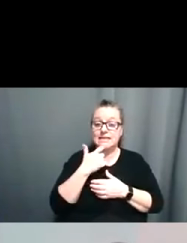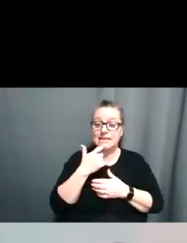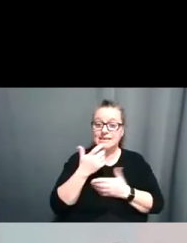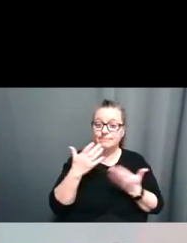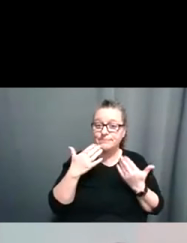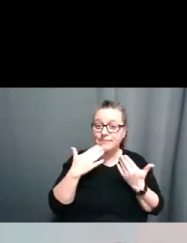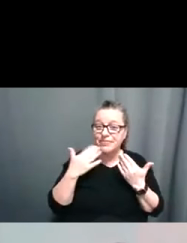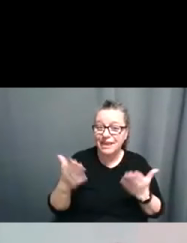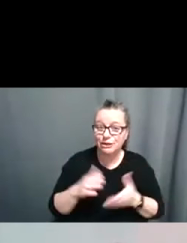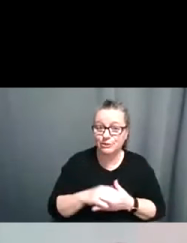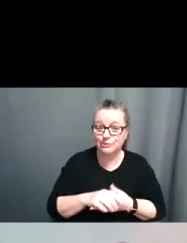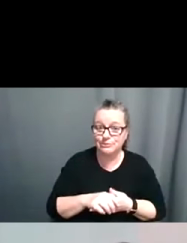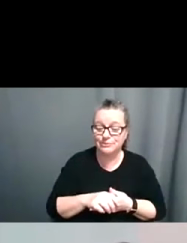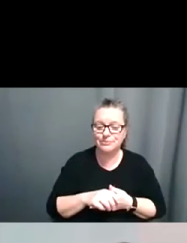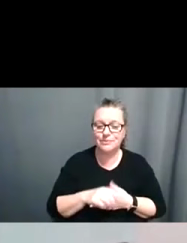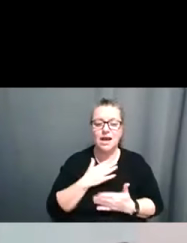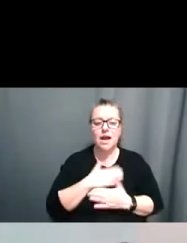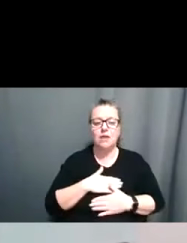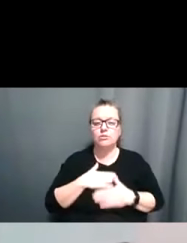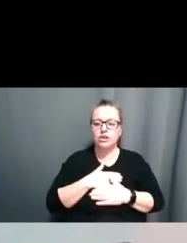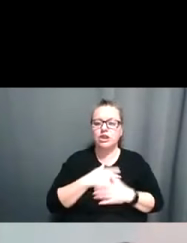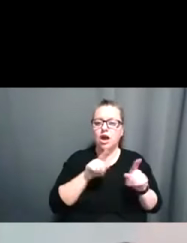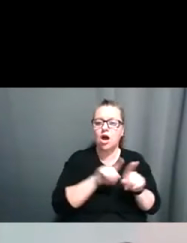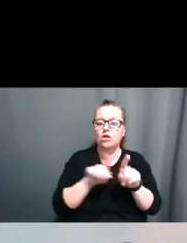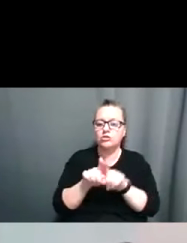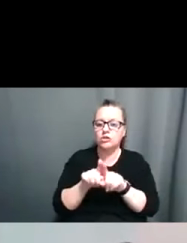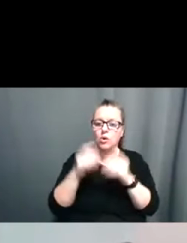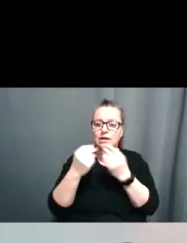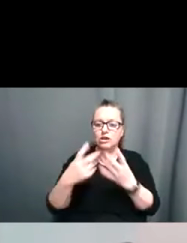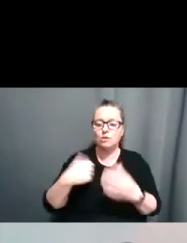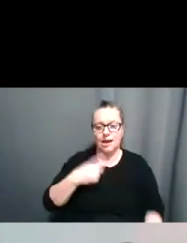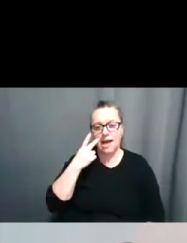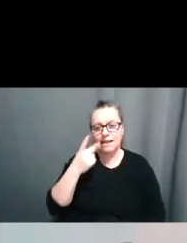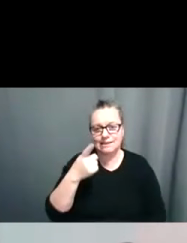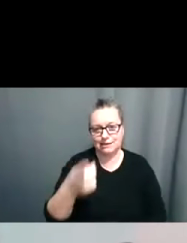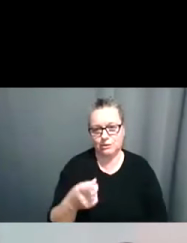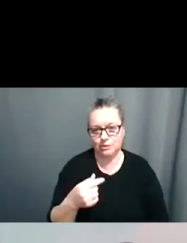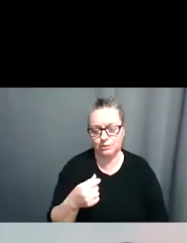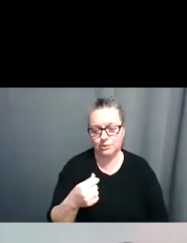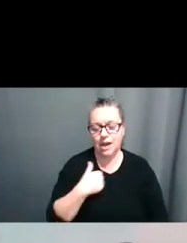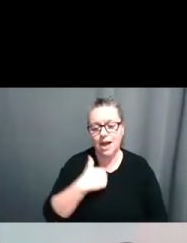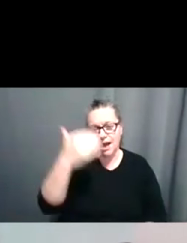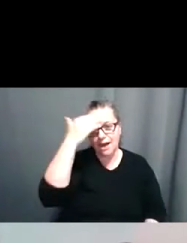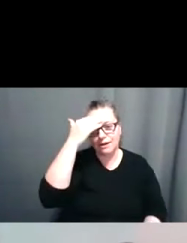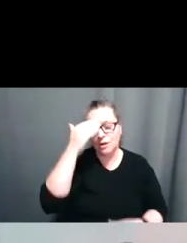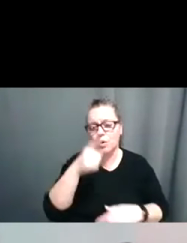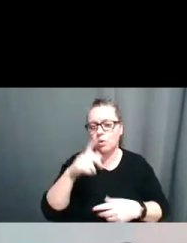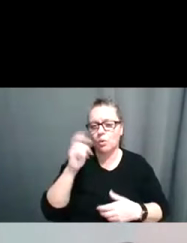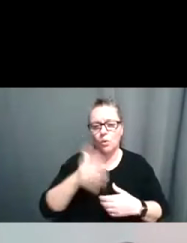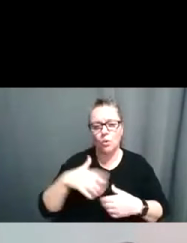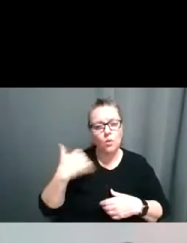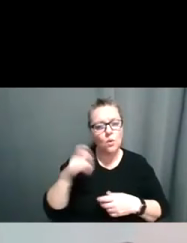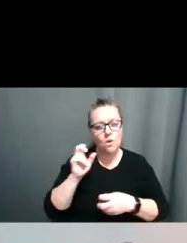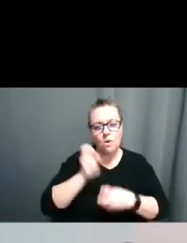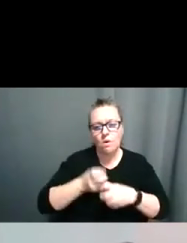thanks. But appreciation also conveys, I see you. I know how hard you've been working,